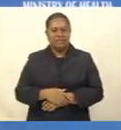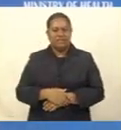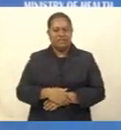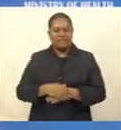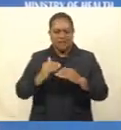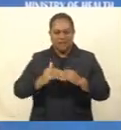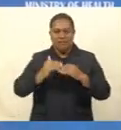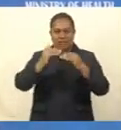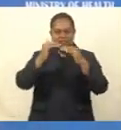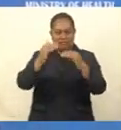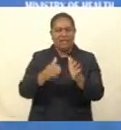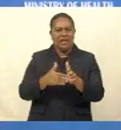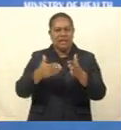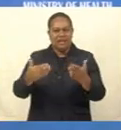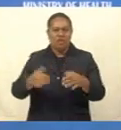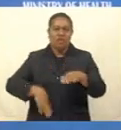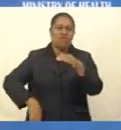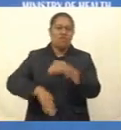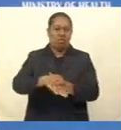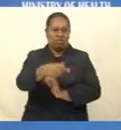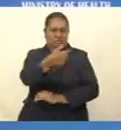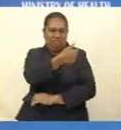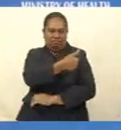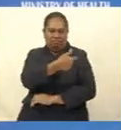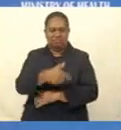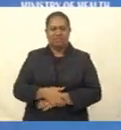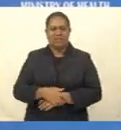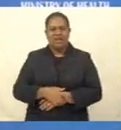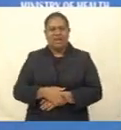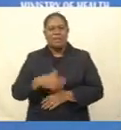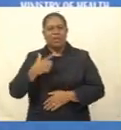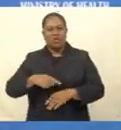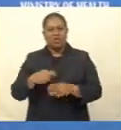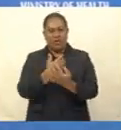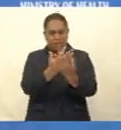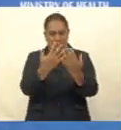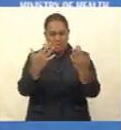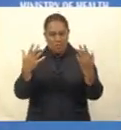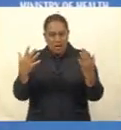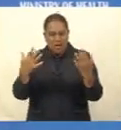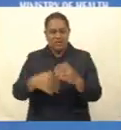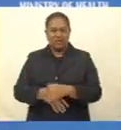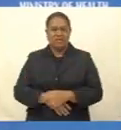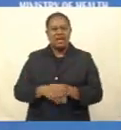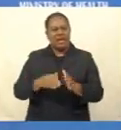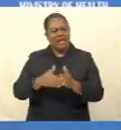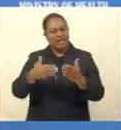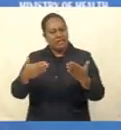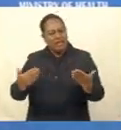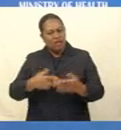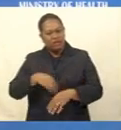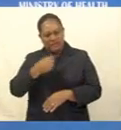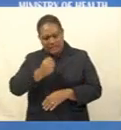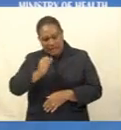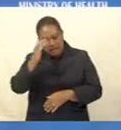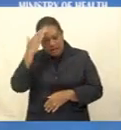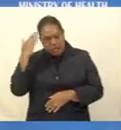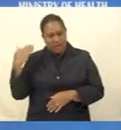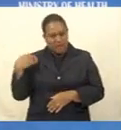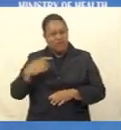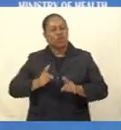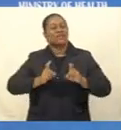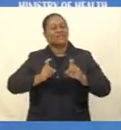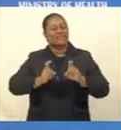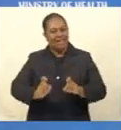have fully immunized a cohort of its population. Hence, they are still being reminded to stay at home